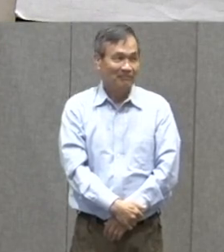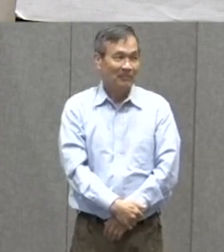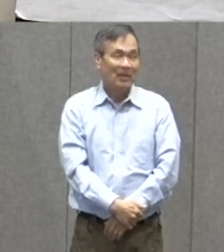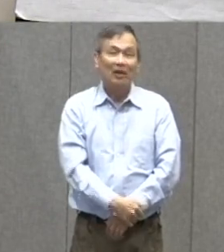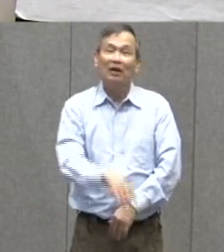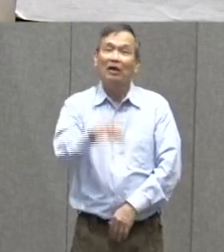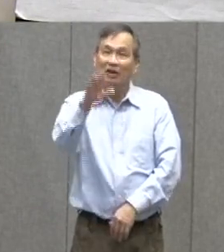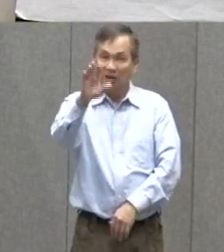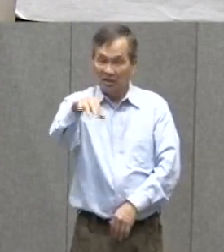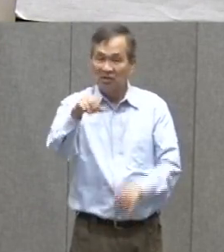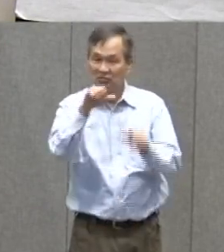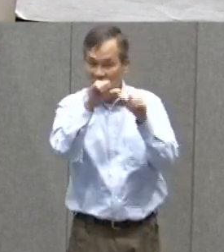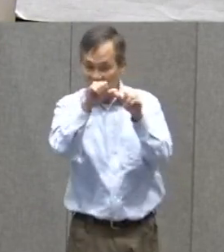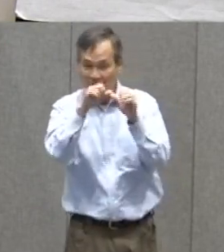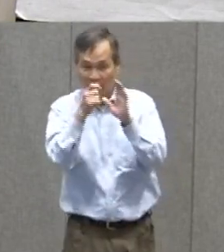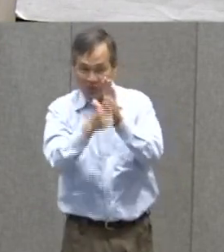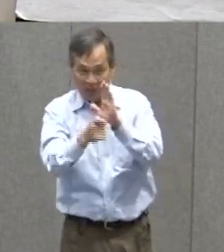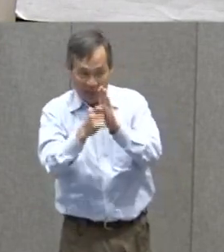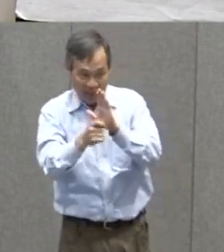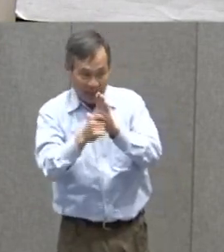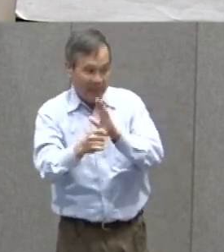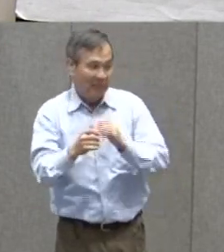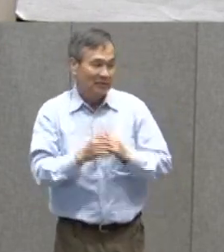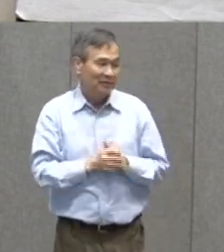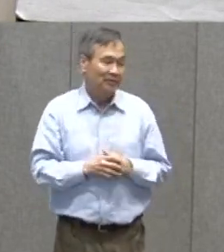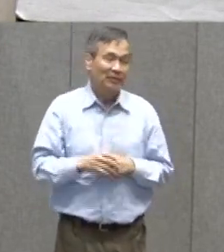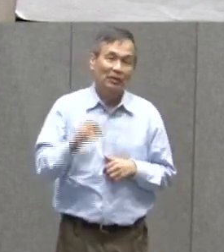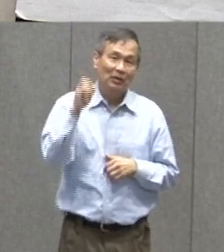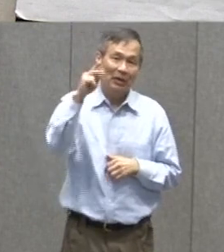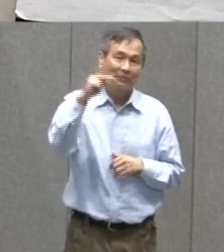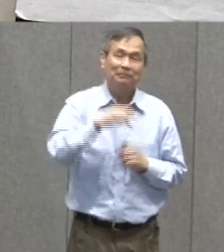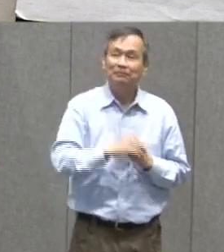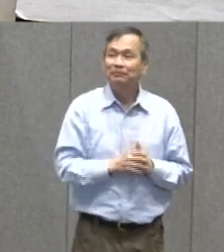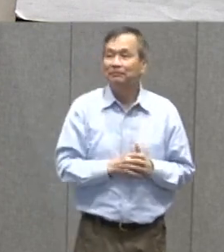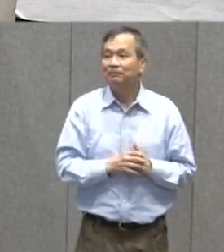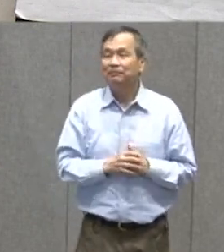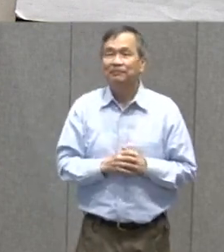keep writing there. I'm going to write some for me here